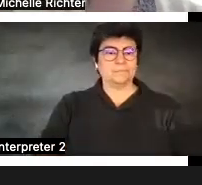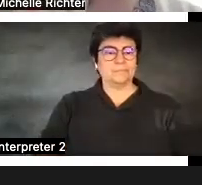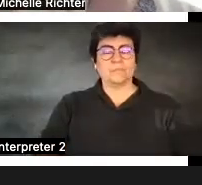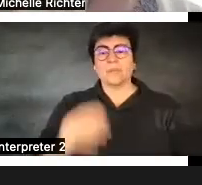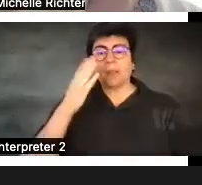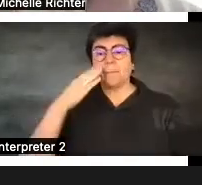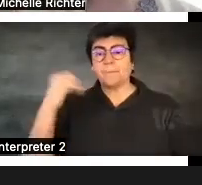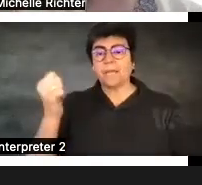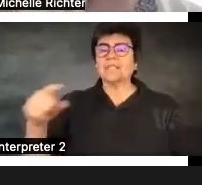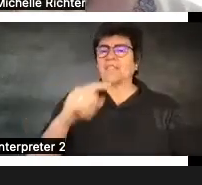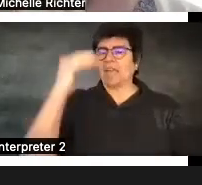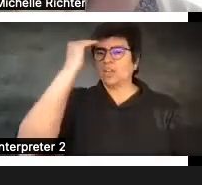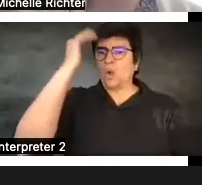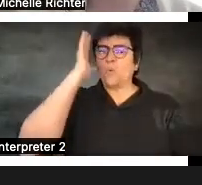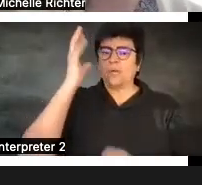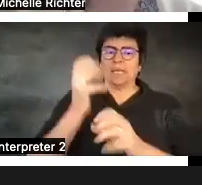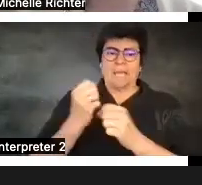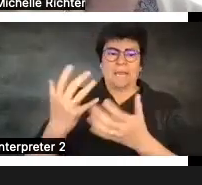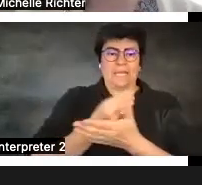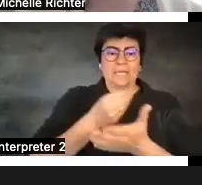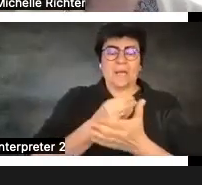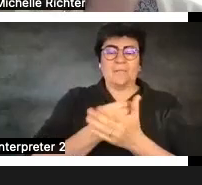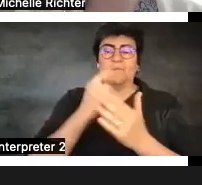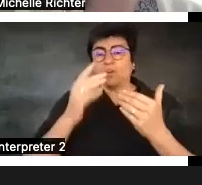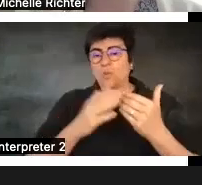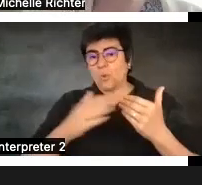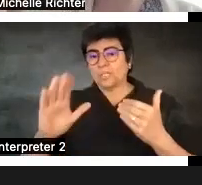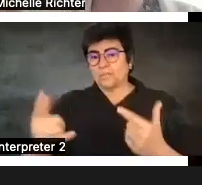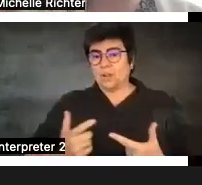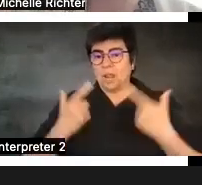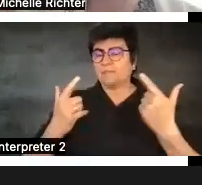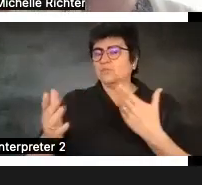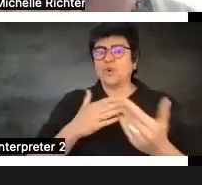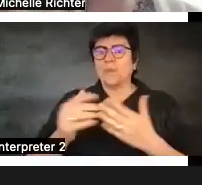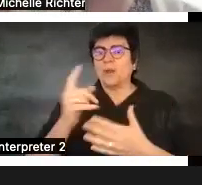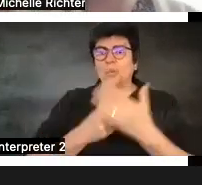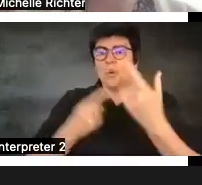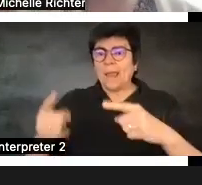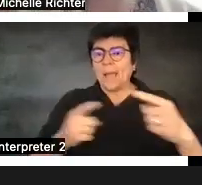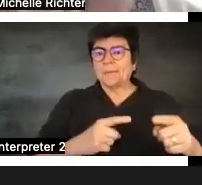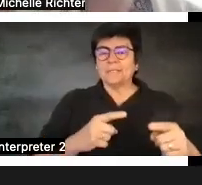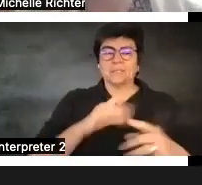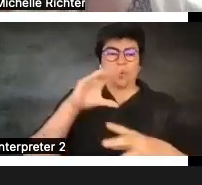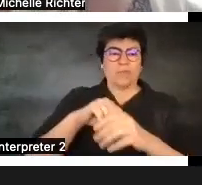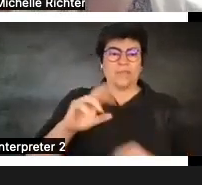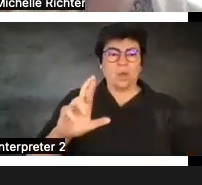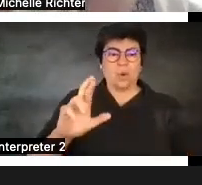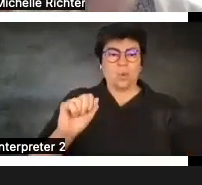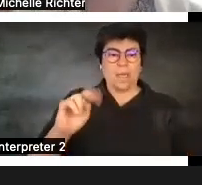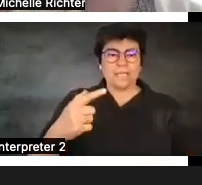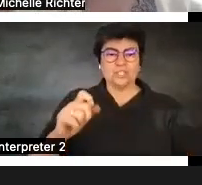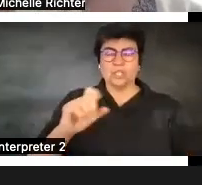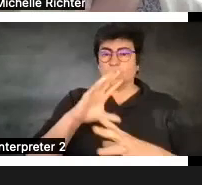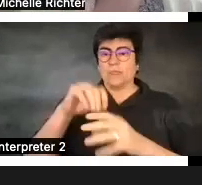Because they know they will get income for the rest of their lives, no matter what happens within a range within their